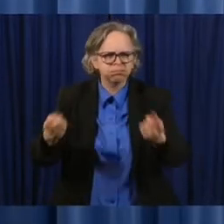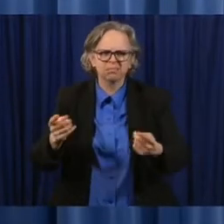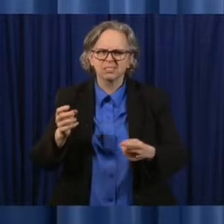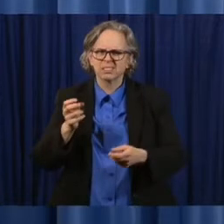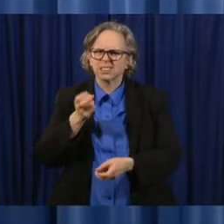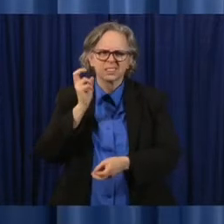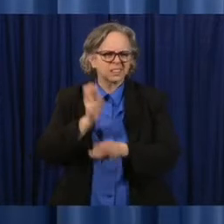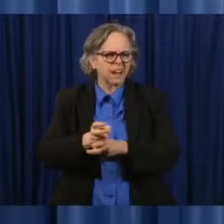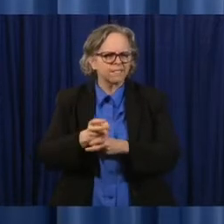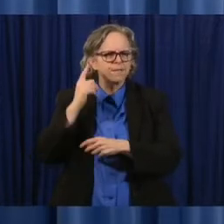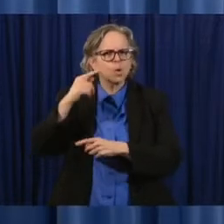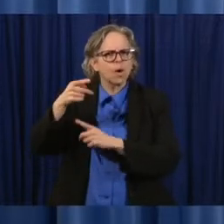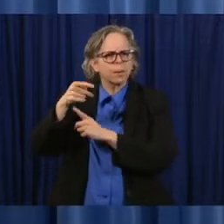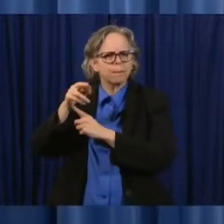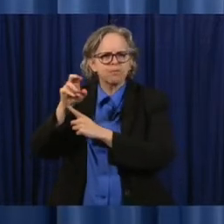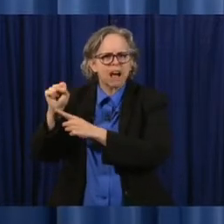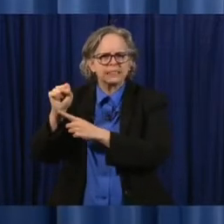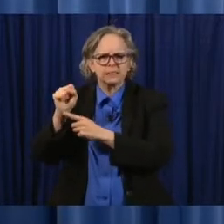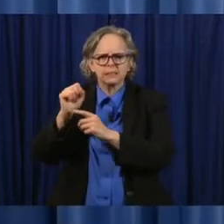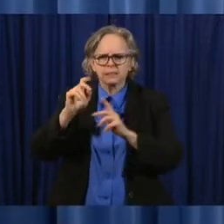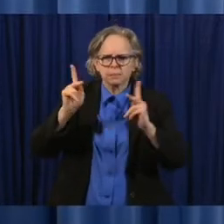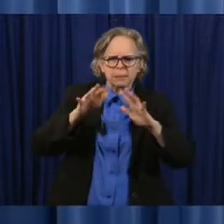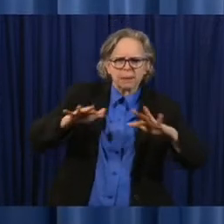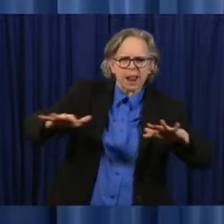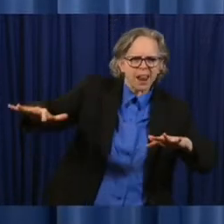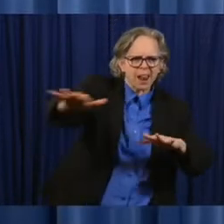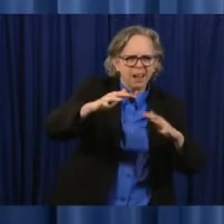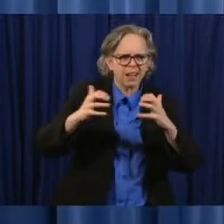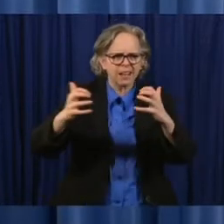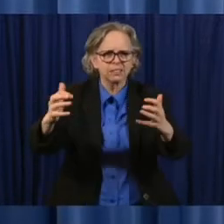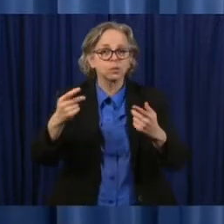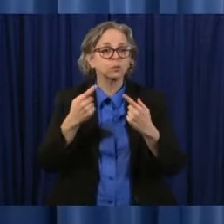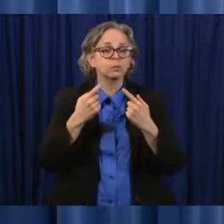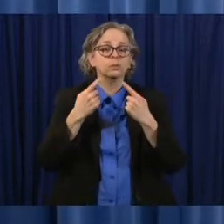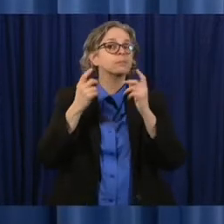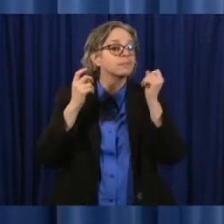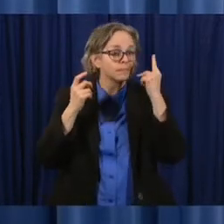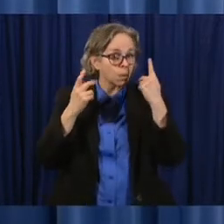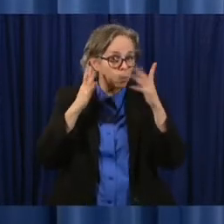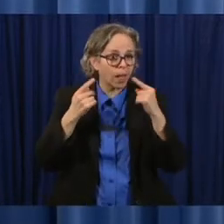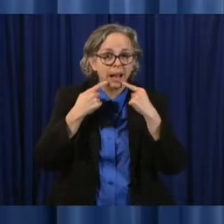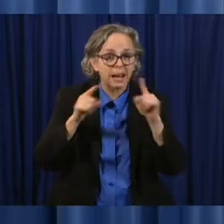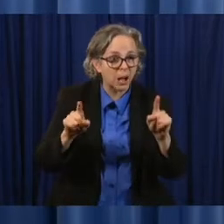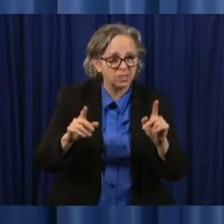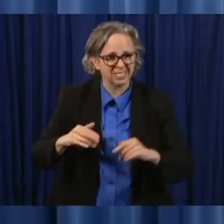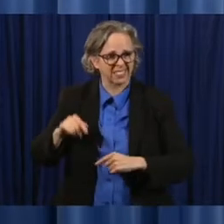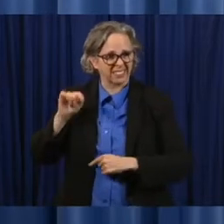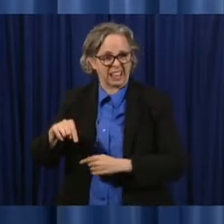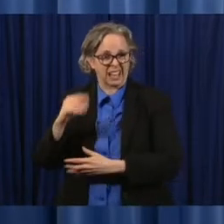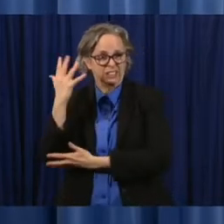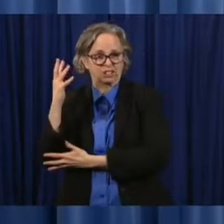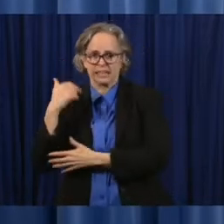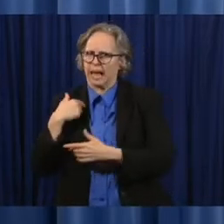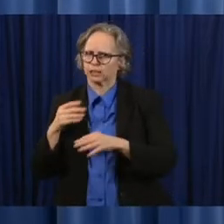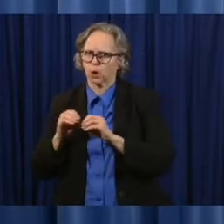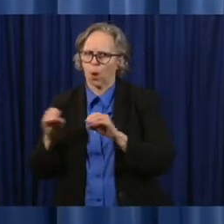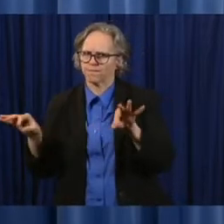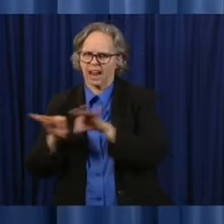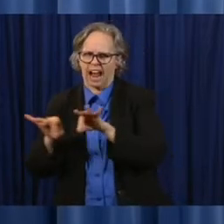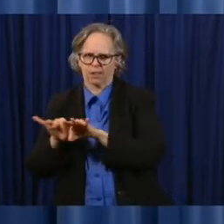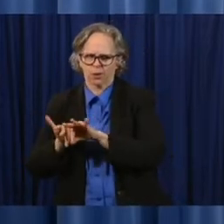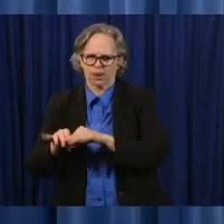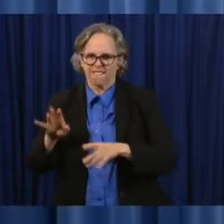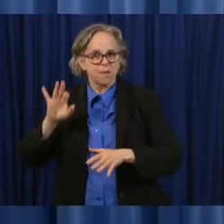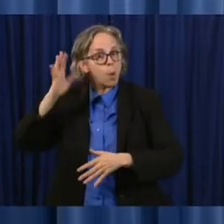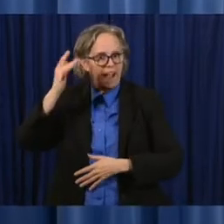And before I announce this, I want to tell the press corps this has no value because Fran dug it up. So don't want anybody to get